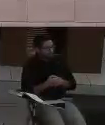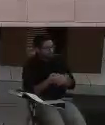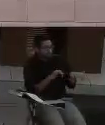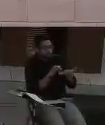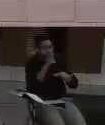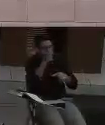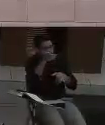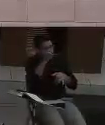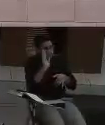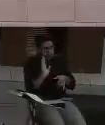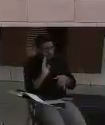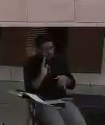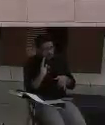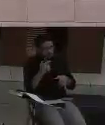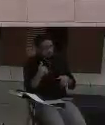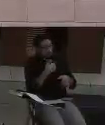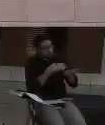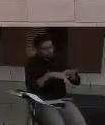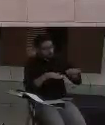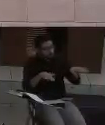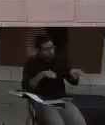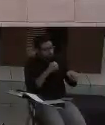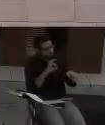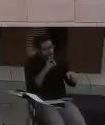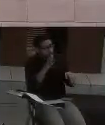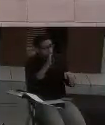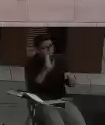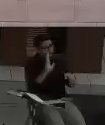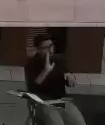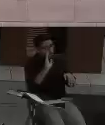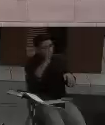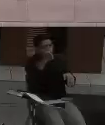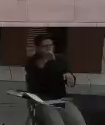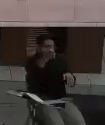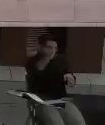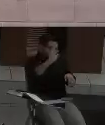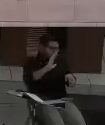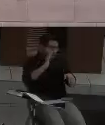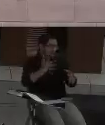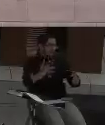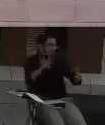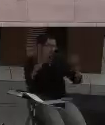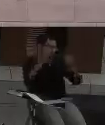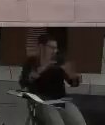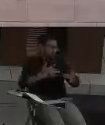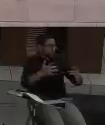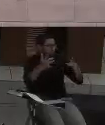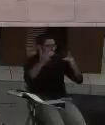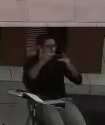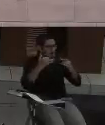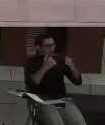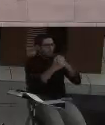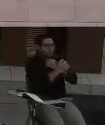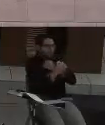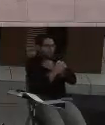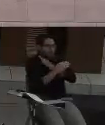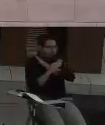the children of God, who showers us with abundant grace, mercy, love, and